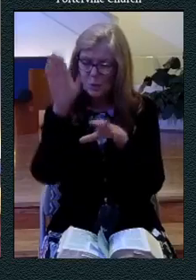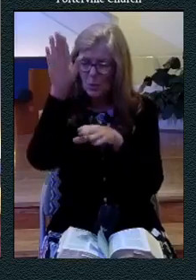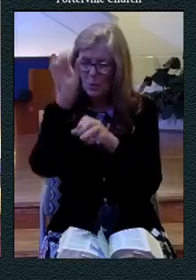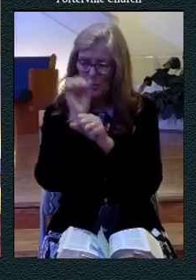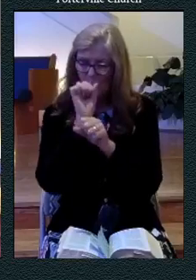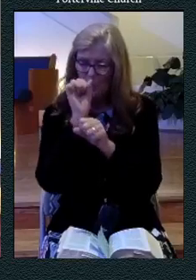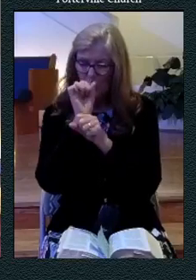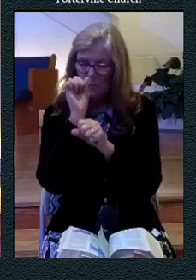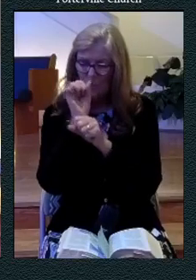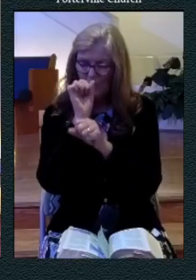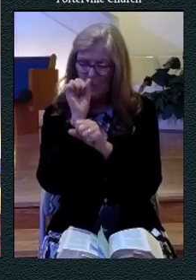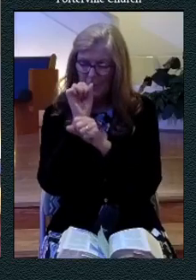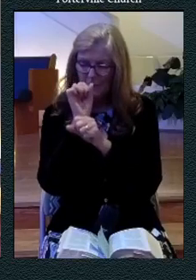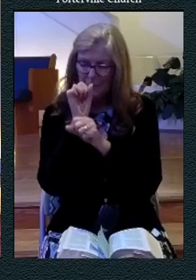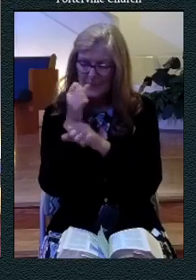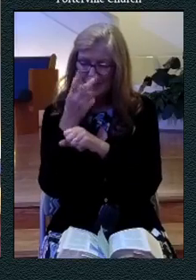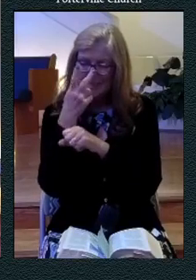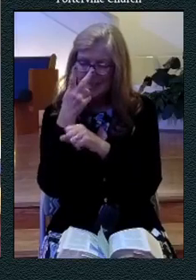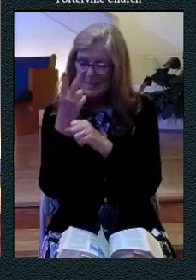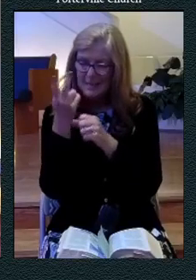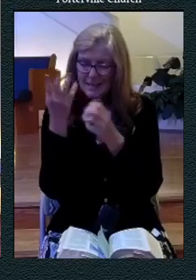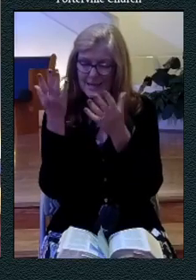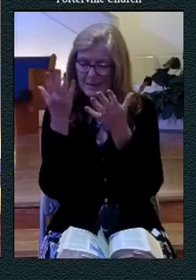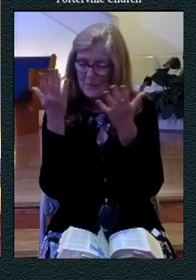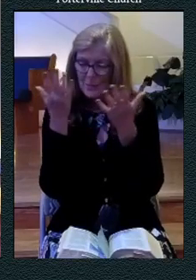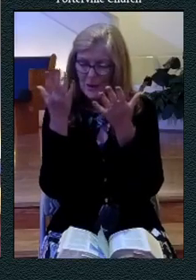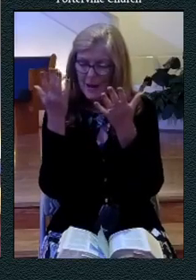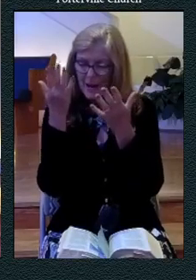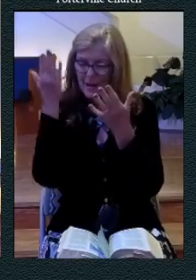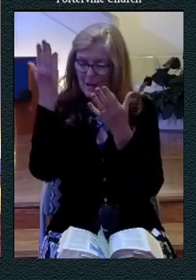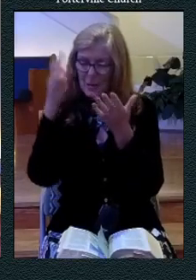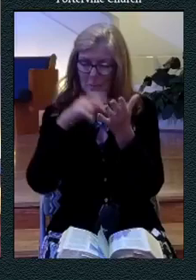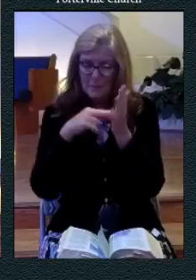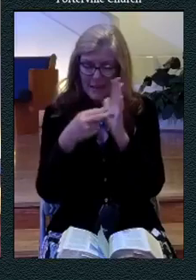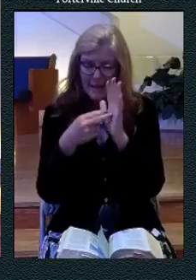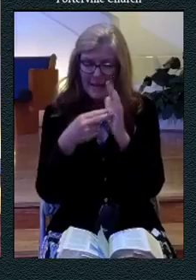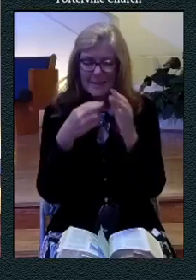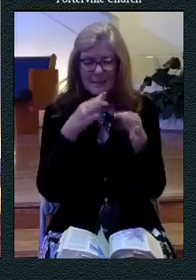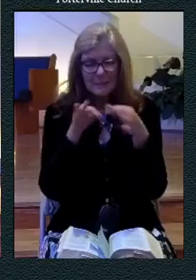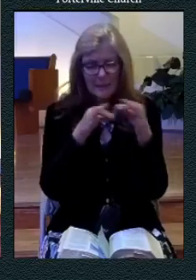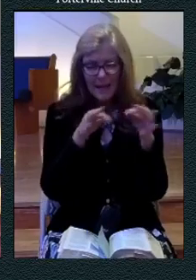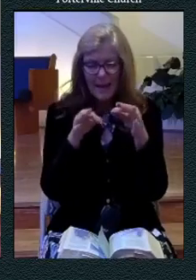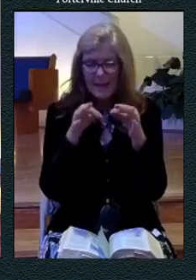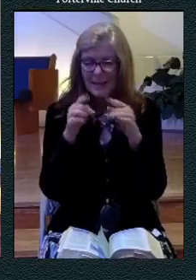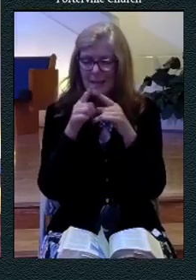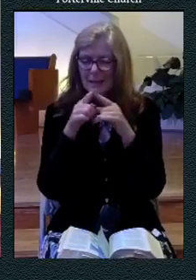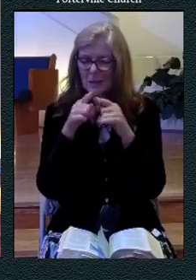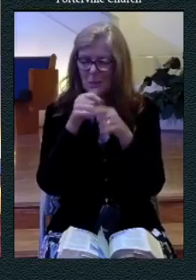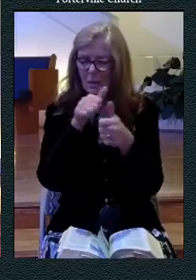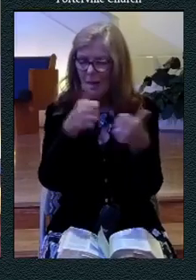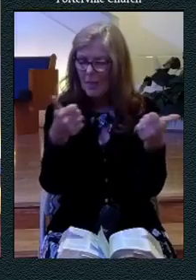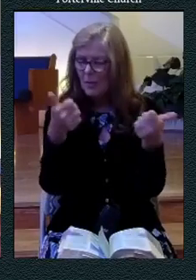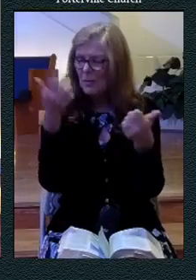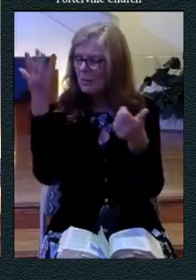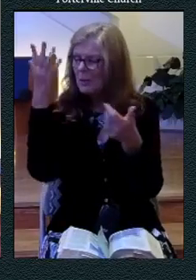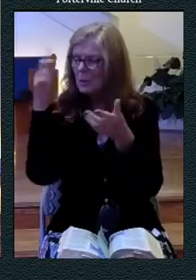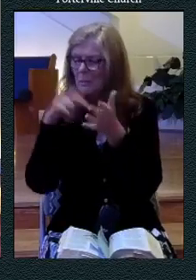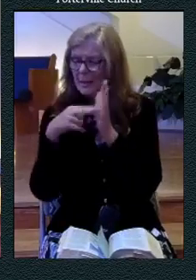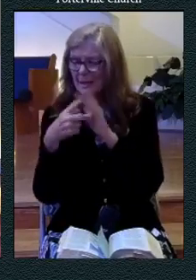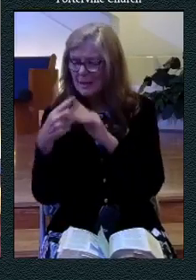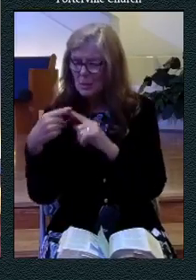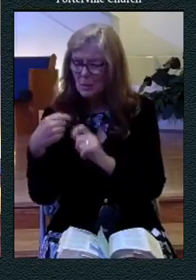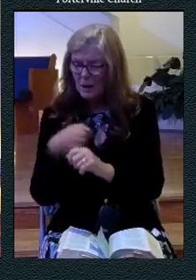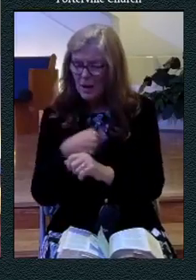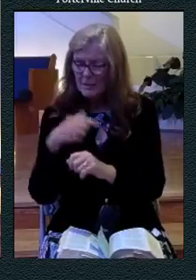what it means, to tell what it means to us to have your love, your peace, your